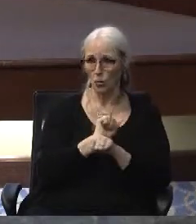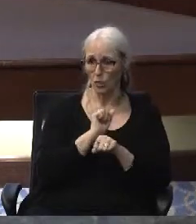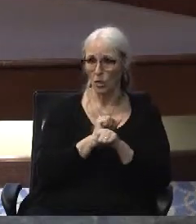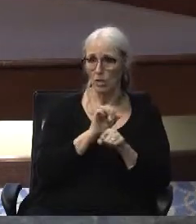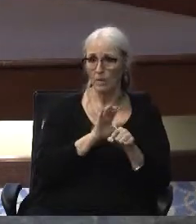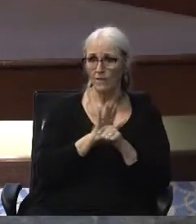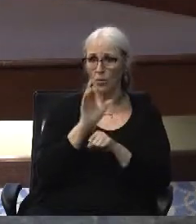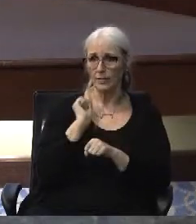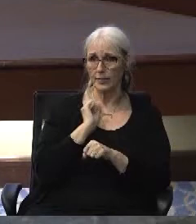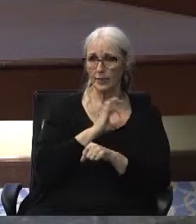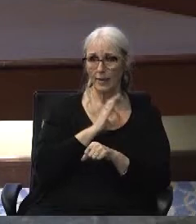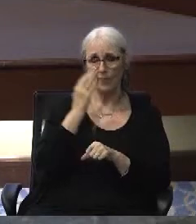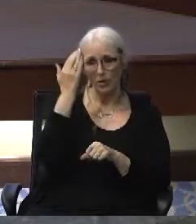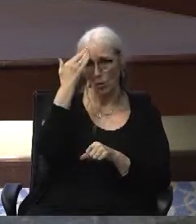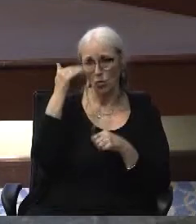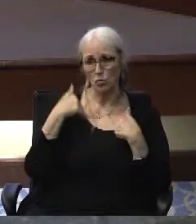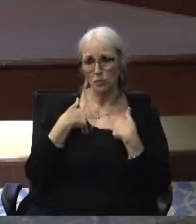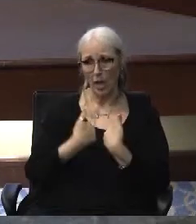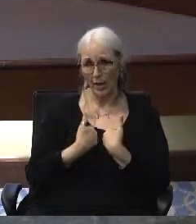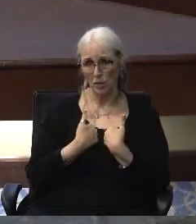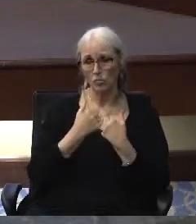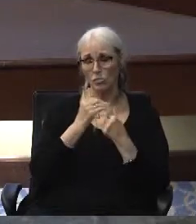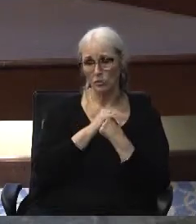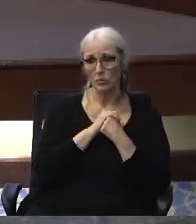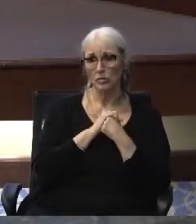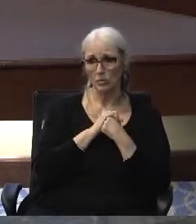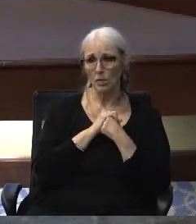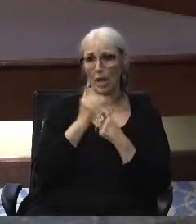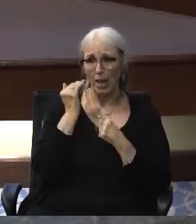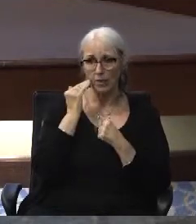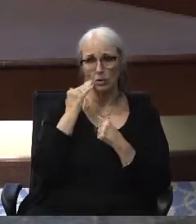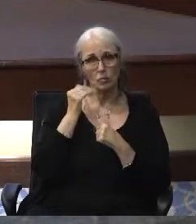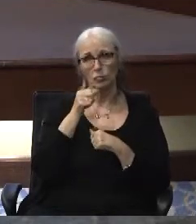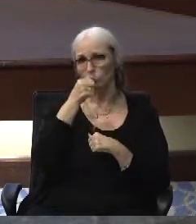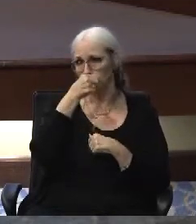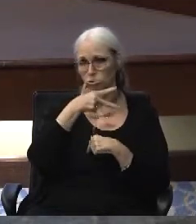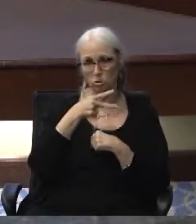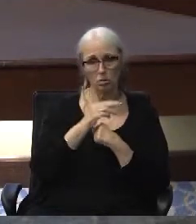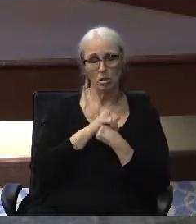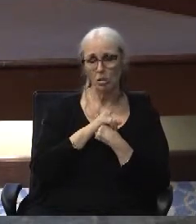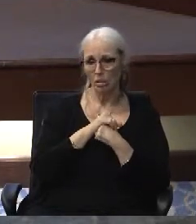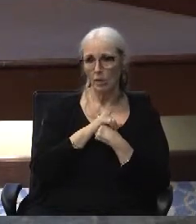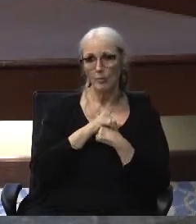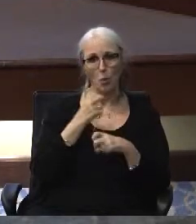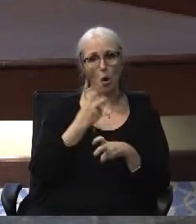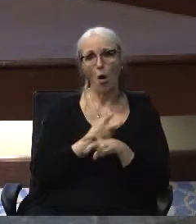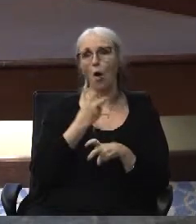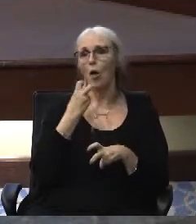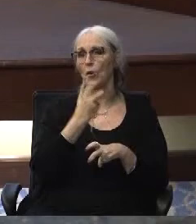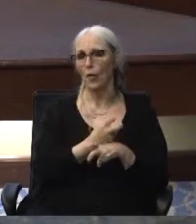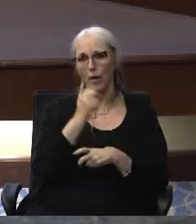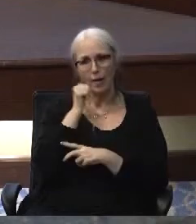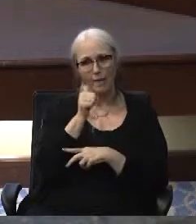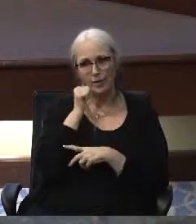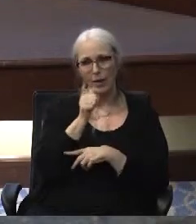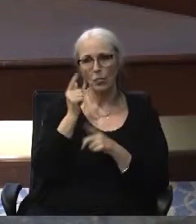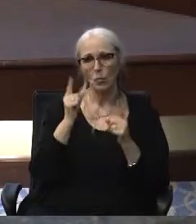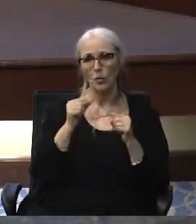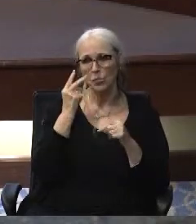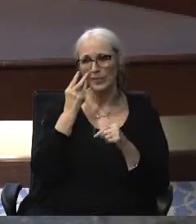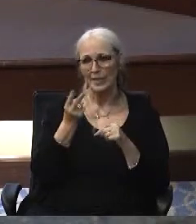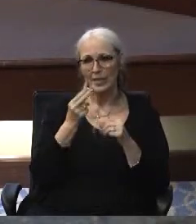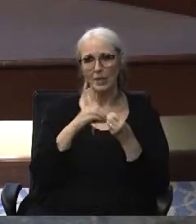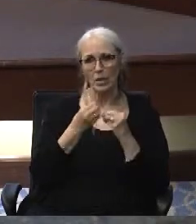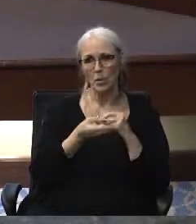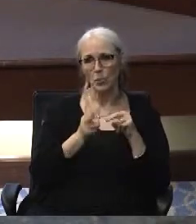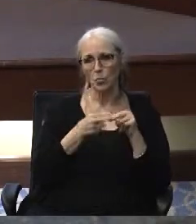has done. I know you're tired, and I know you're worn out, and it's harder and harder each day as you see these numbers.